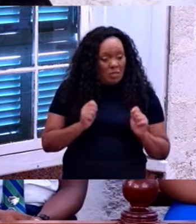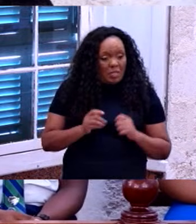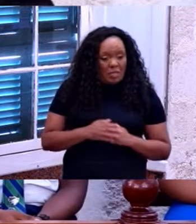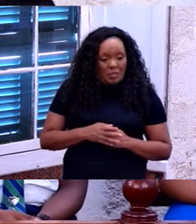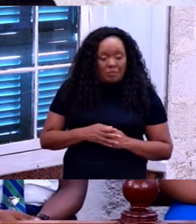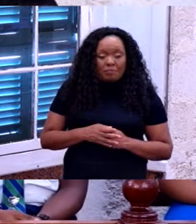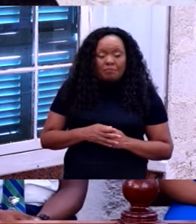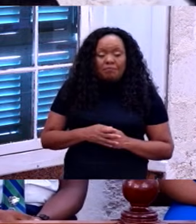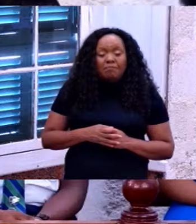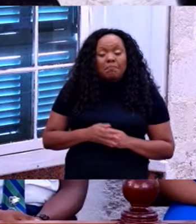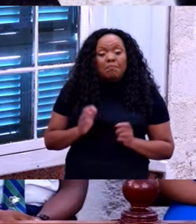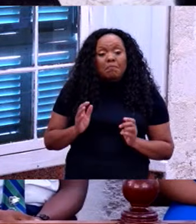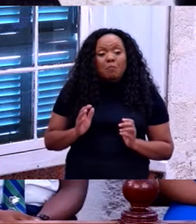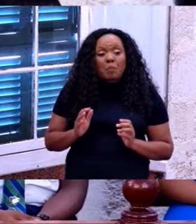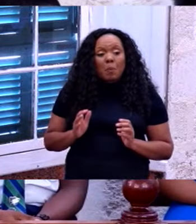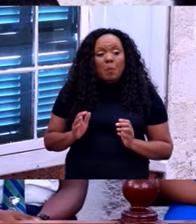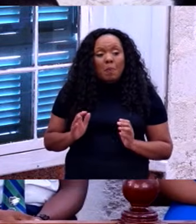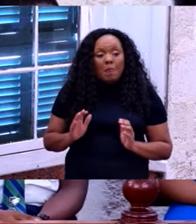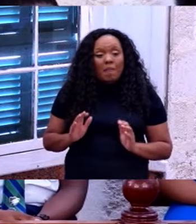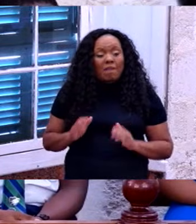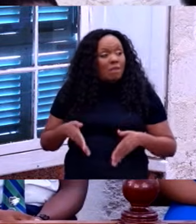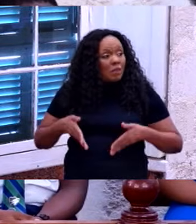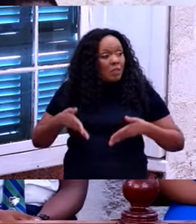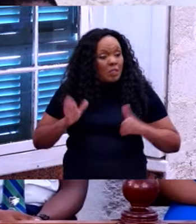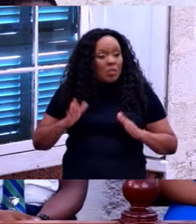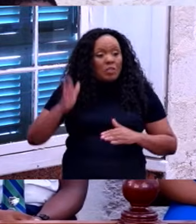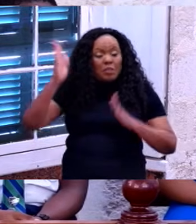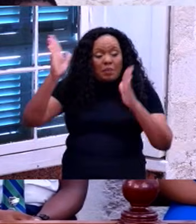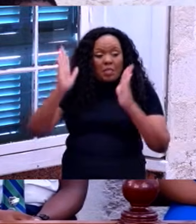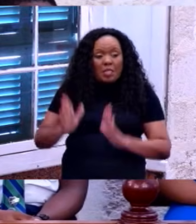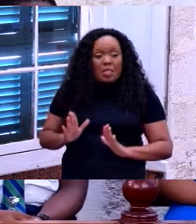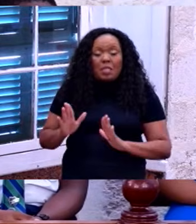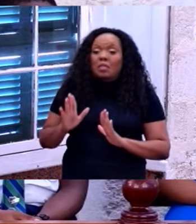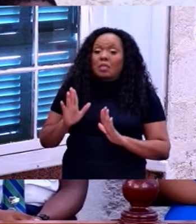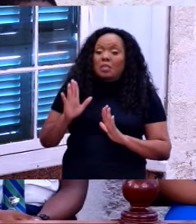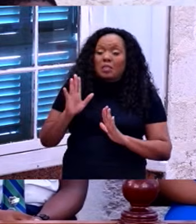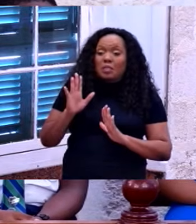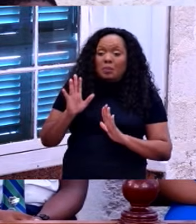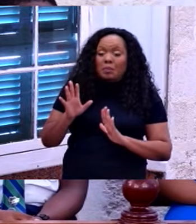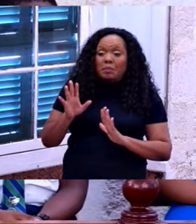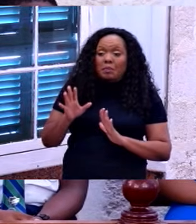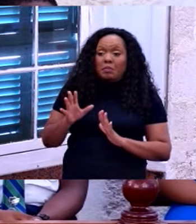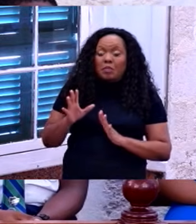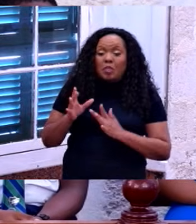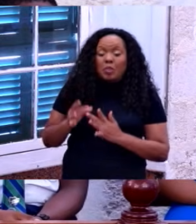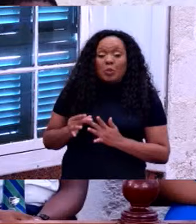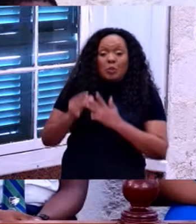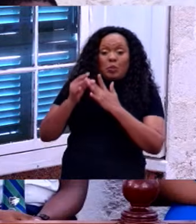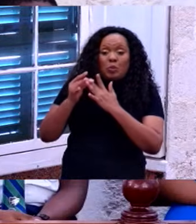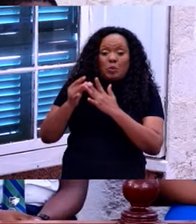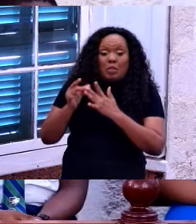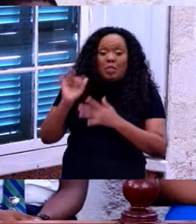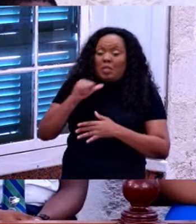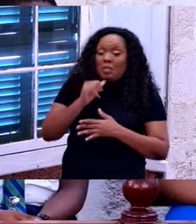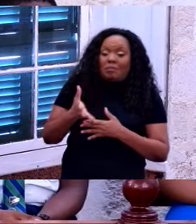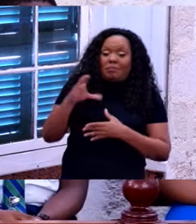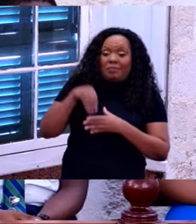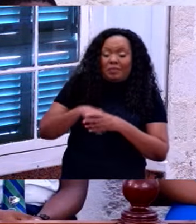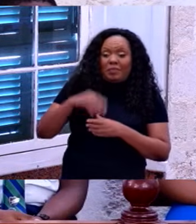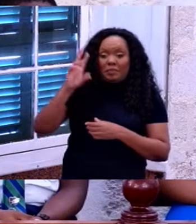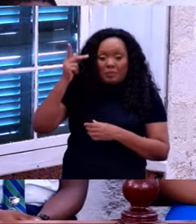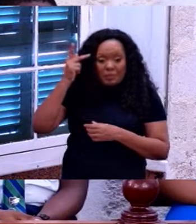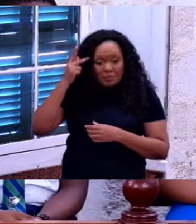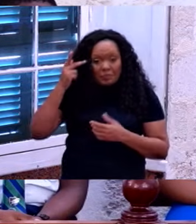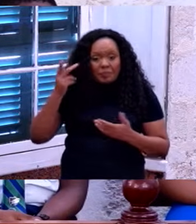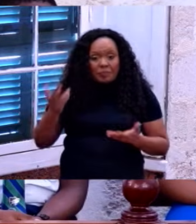the Speaker to be again elected from outside of Parliament, but in practice, say for the example received from the leader of